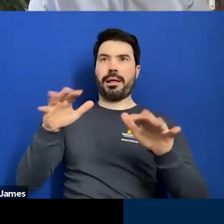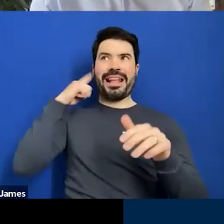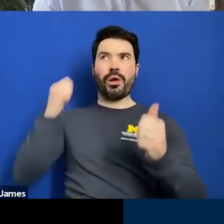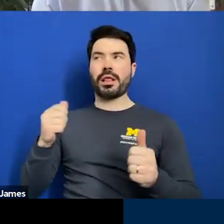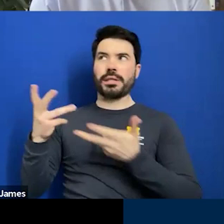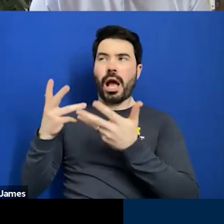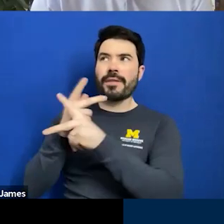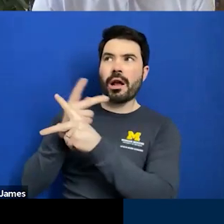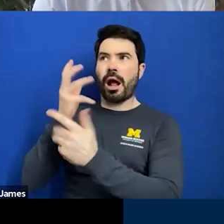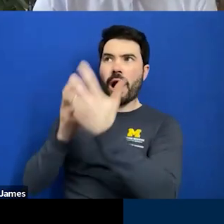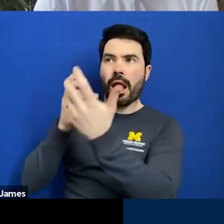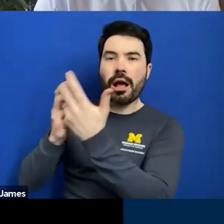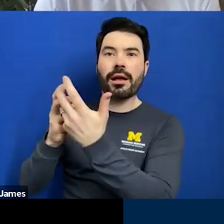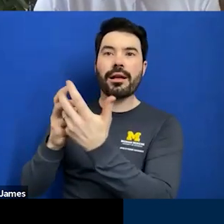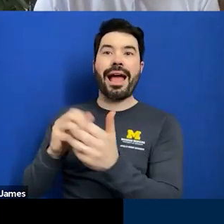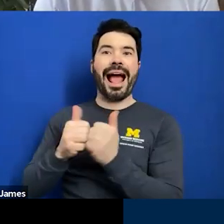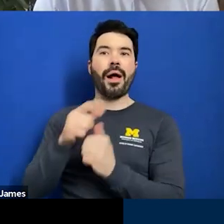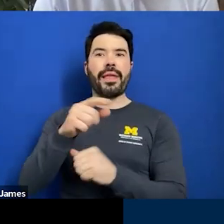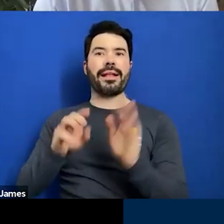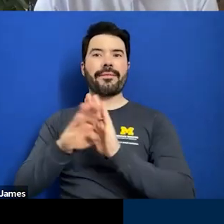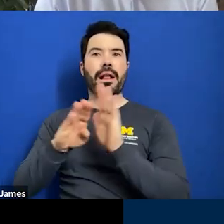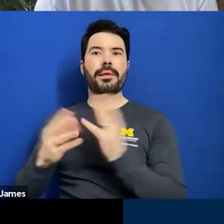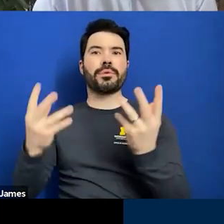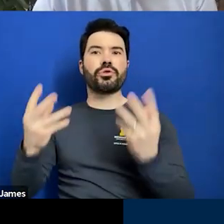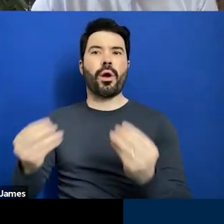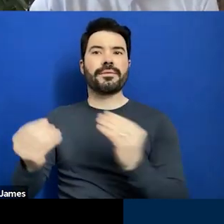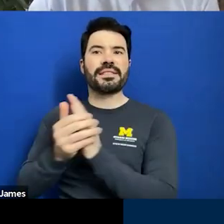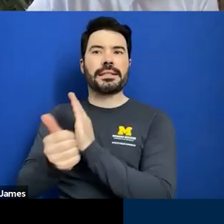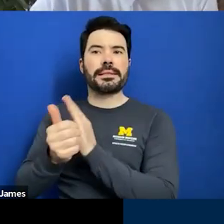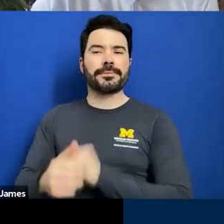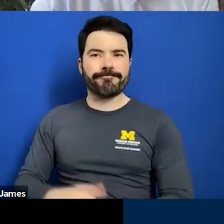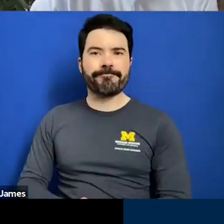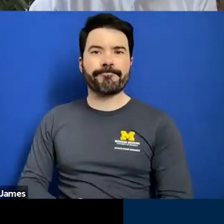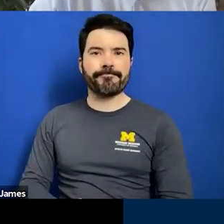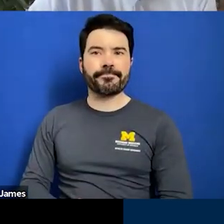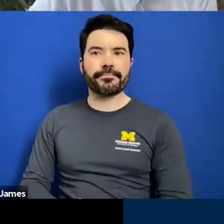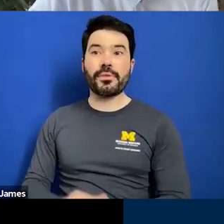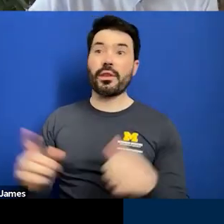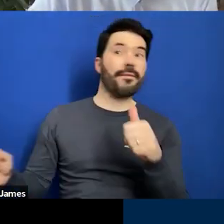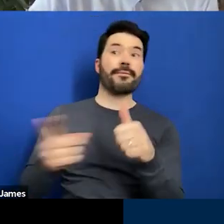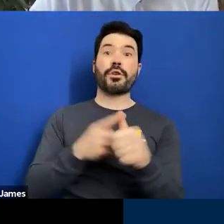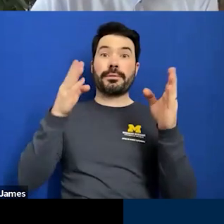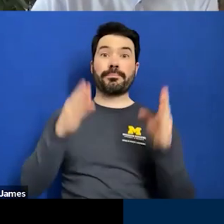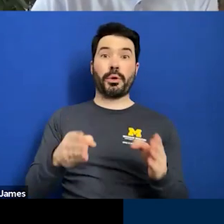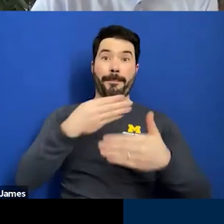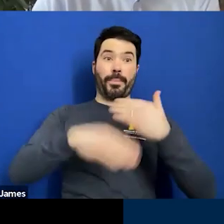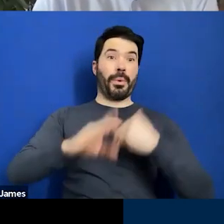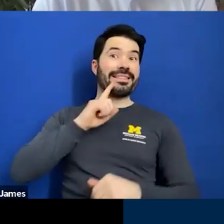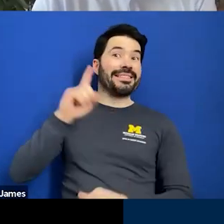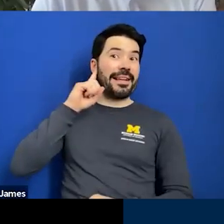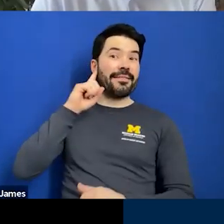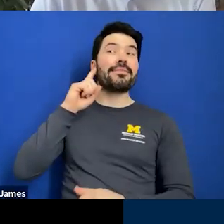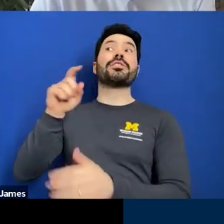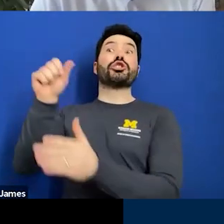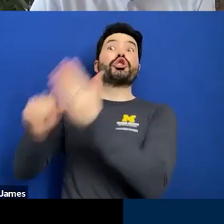and work on their soft skills. So the first physician born deaf to become a surgeon is actually a woman who